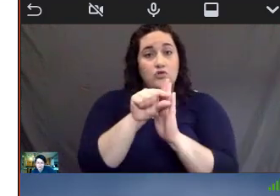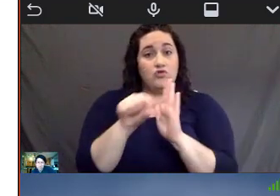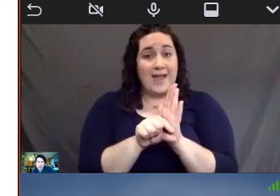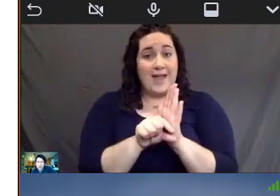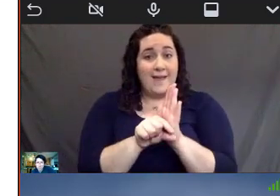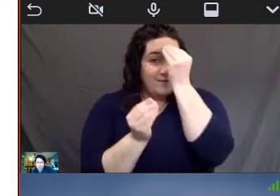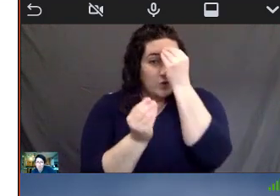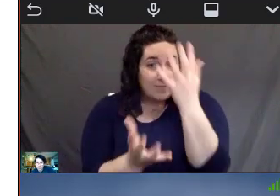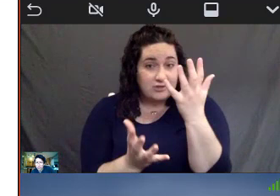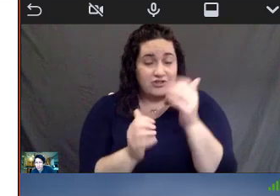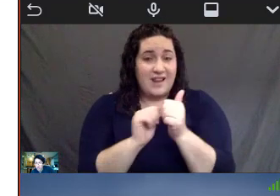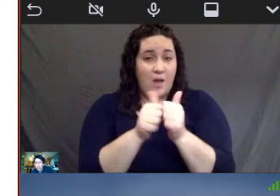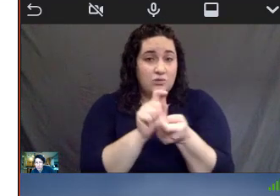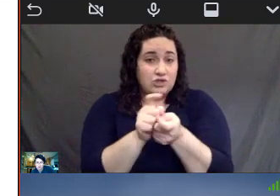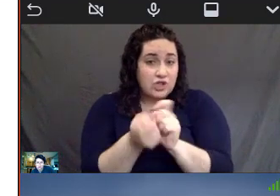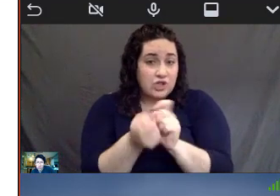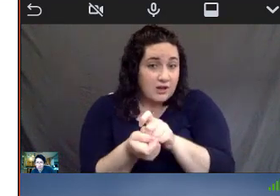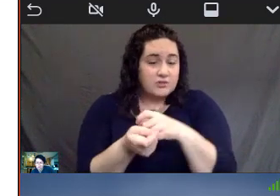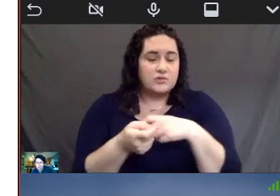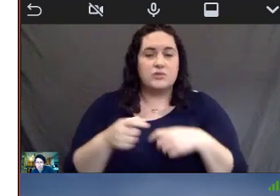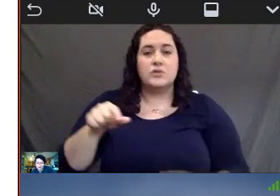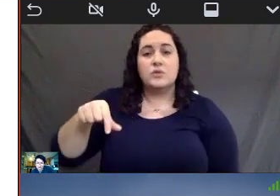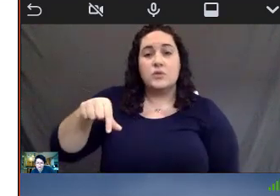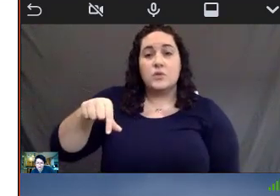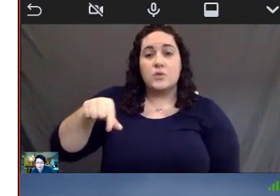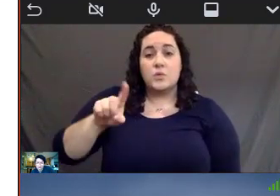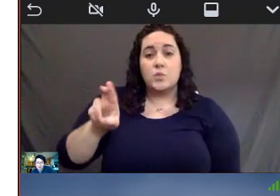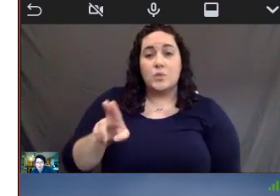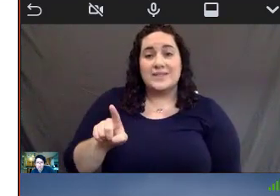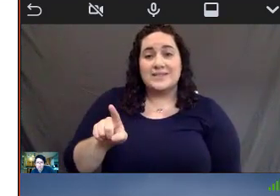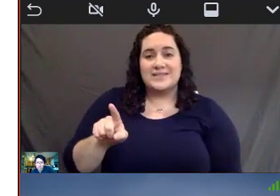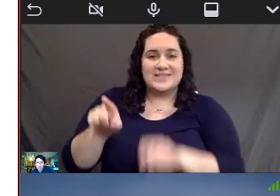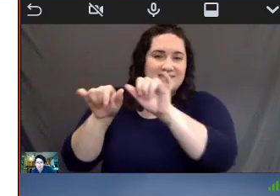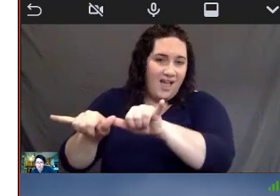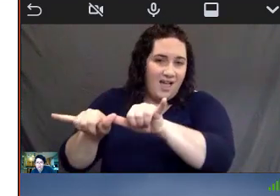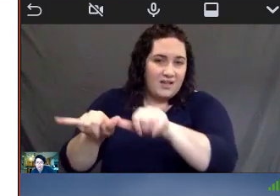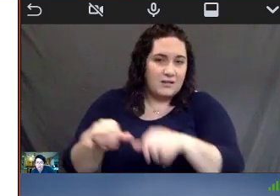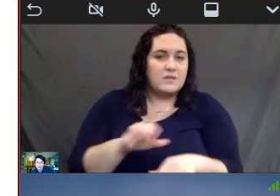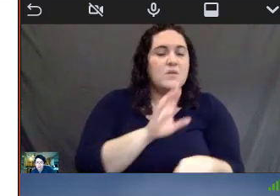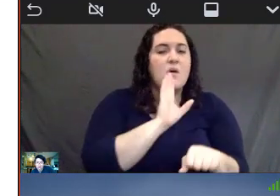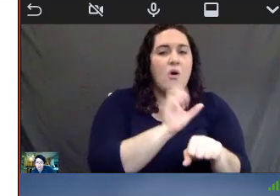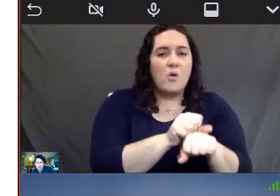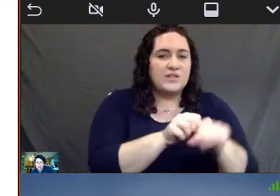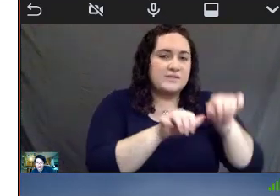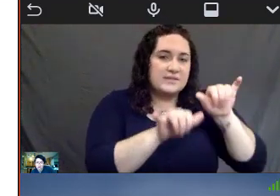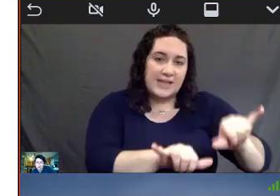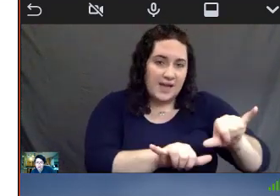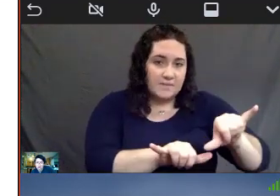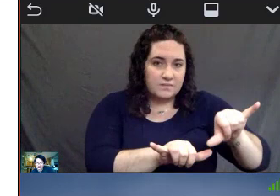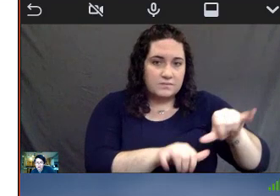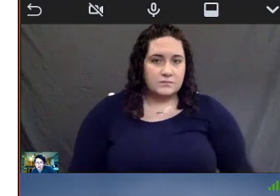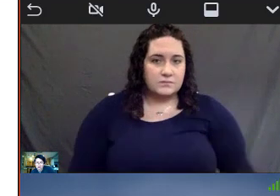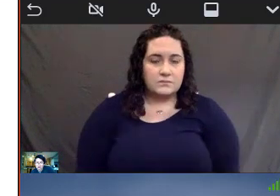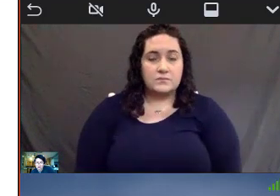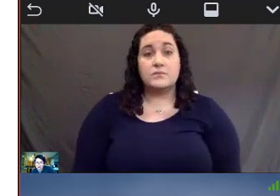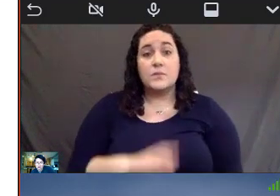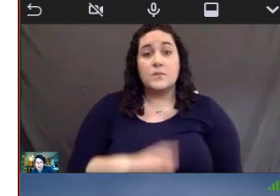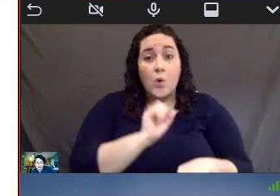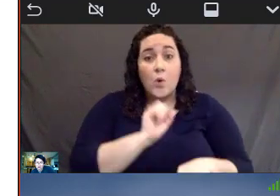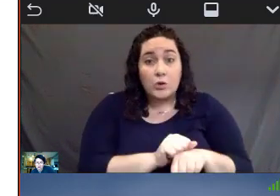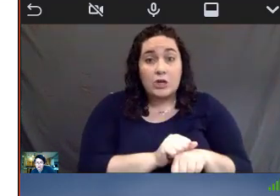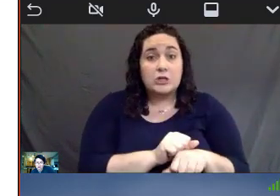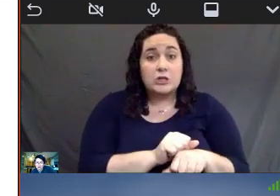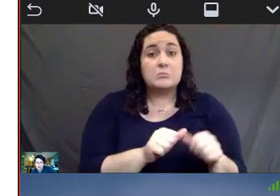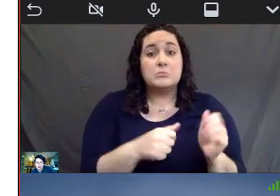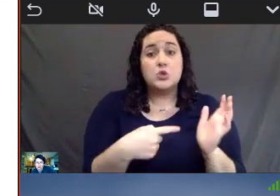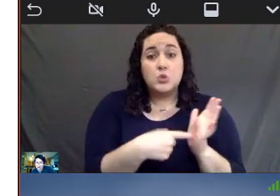remain the same. The homework grades all remain the same, and homework will be submitted and graded in the same way that it